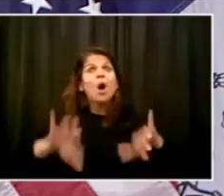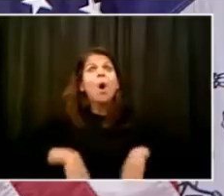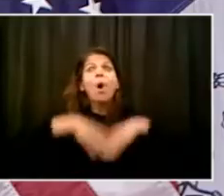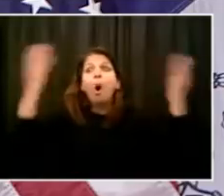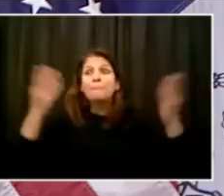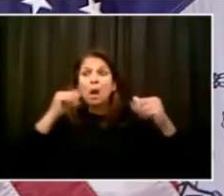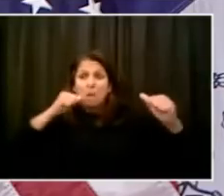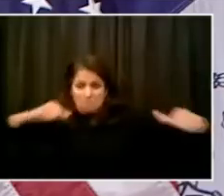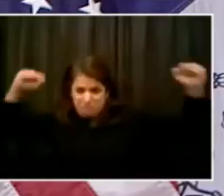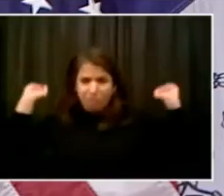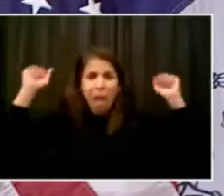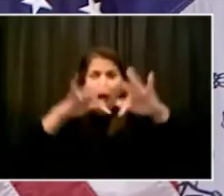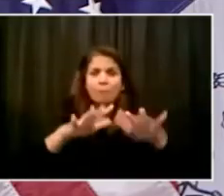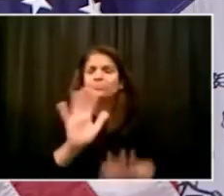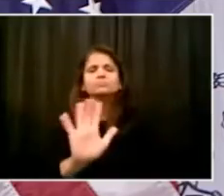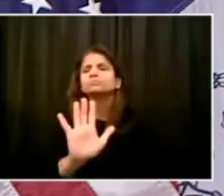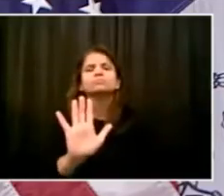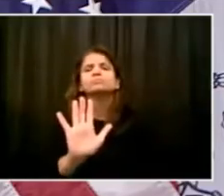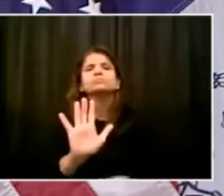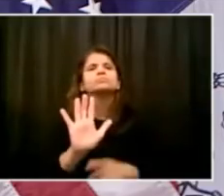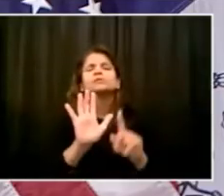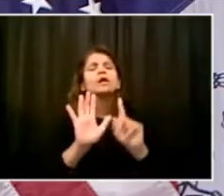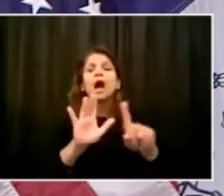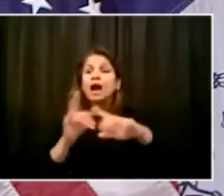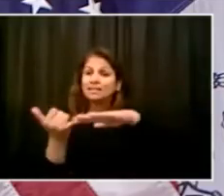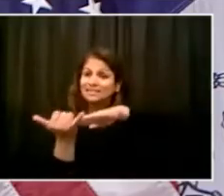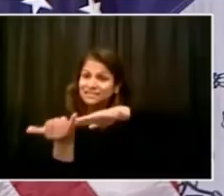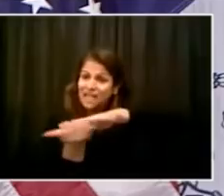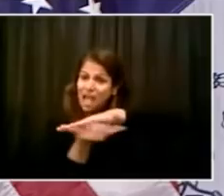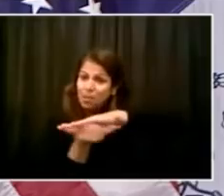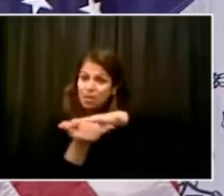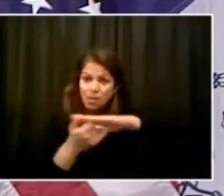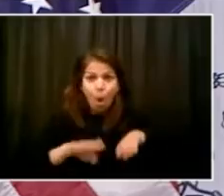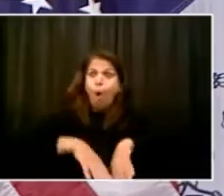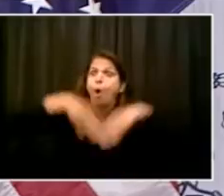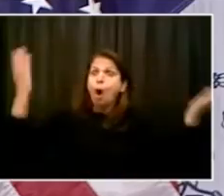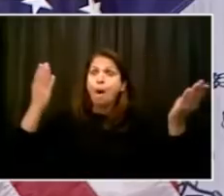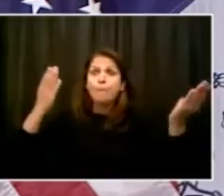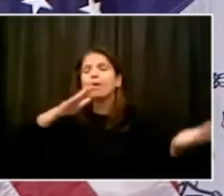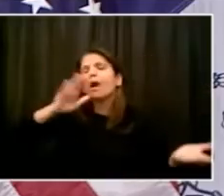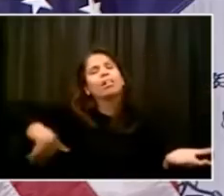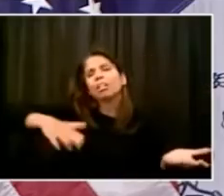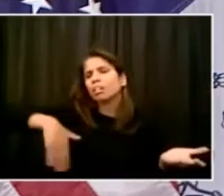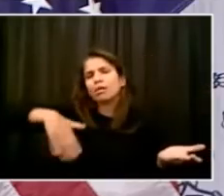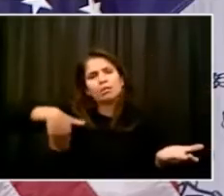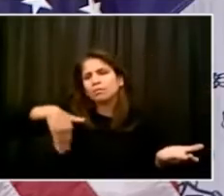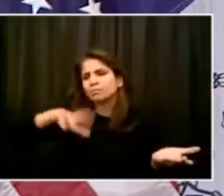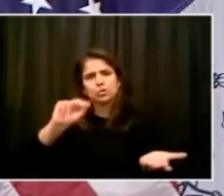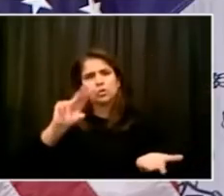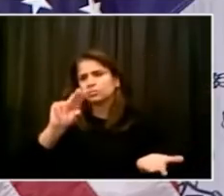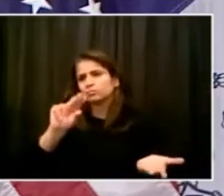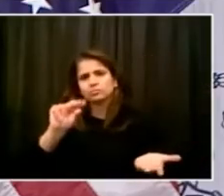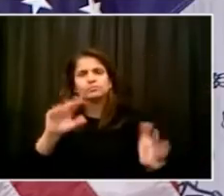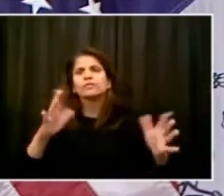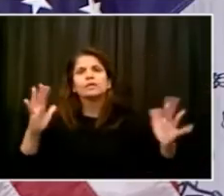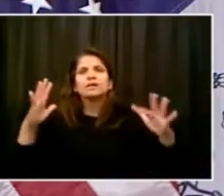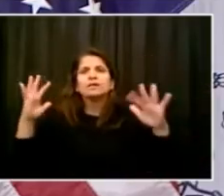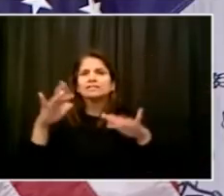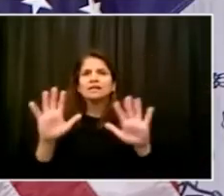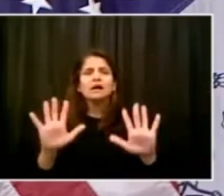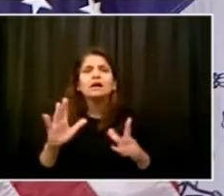that. Everyone has to make their own choice, and everyone has to set their own ground rules. So, to